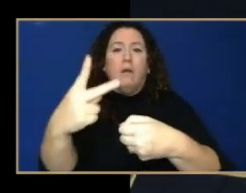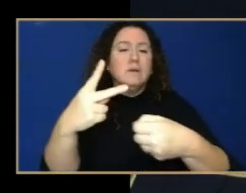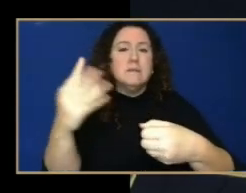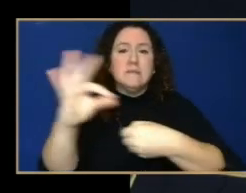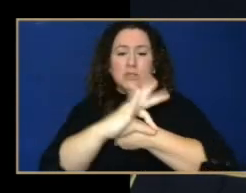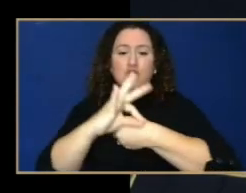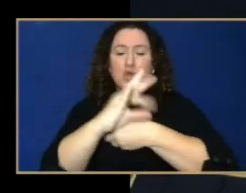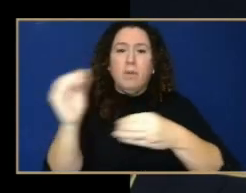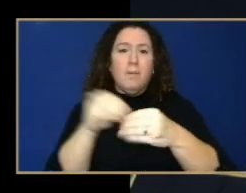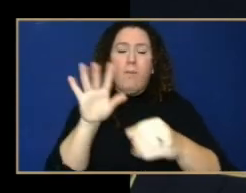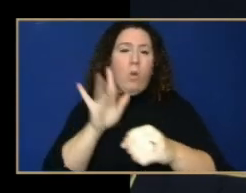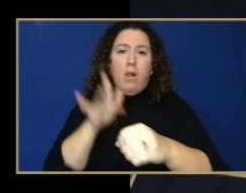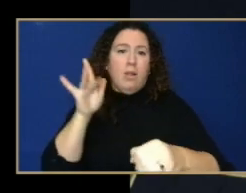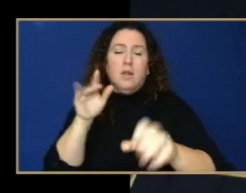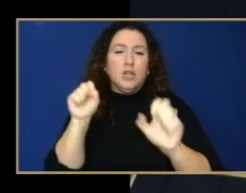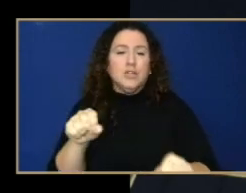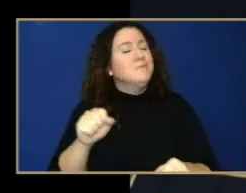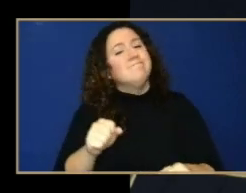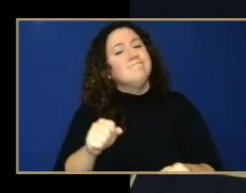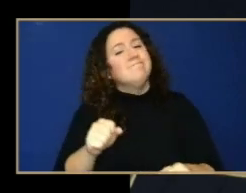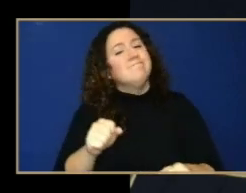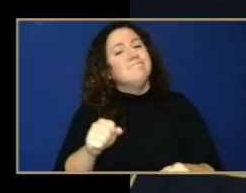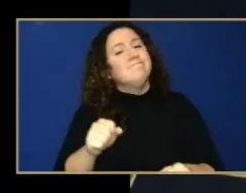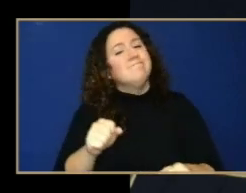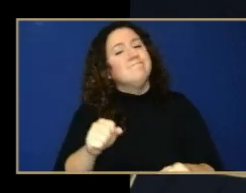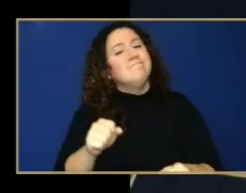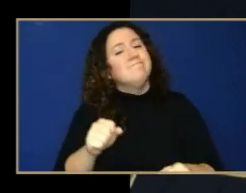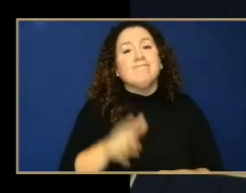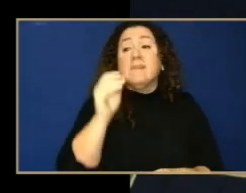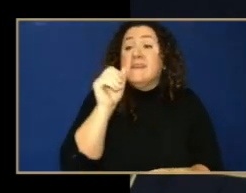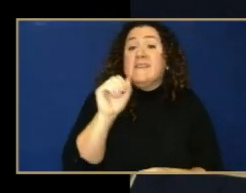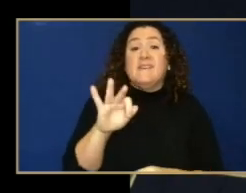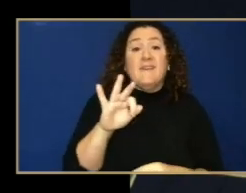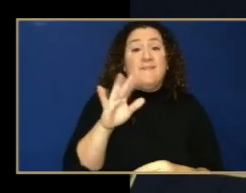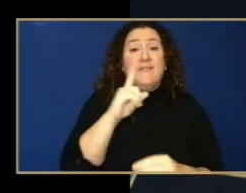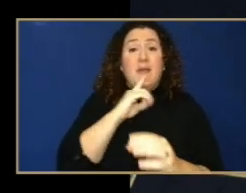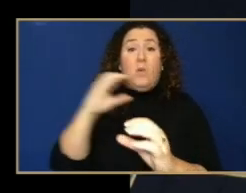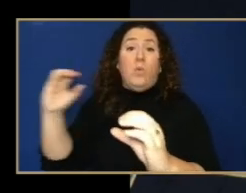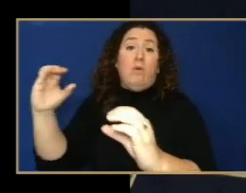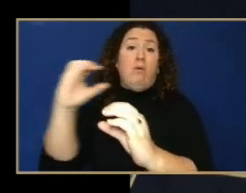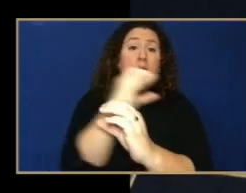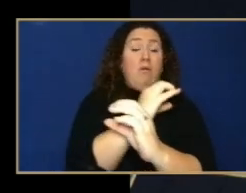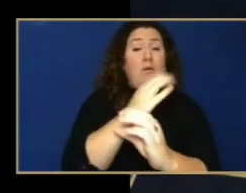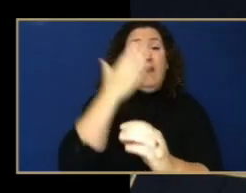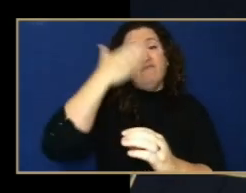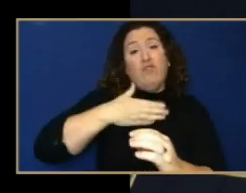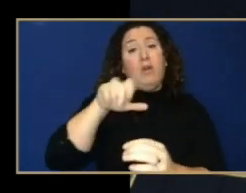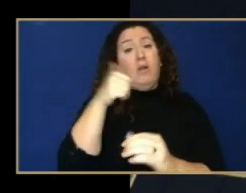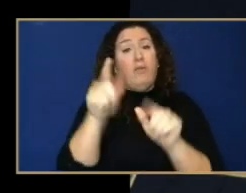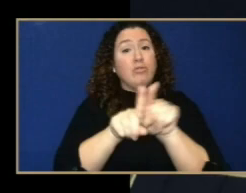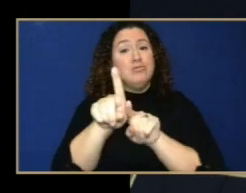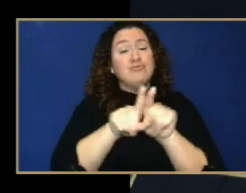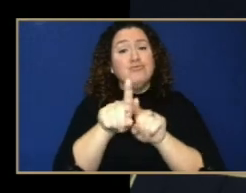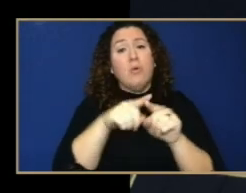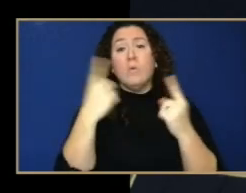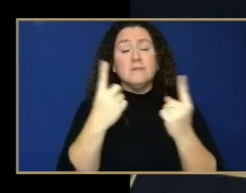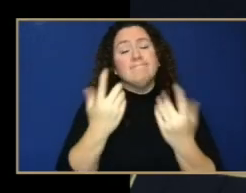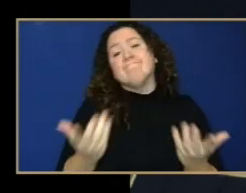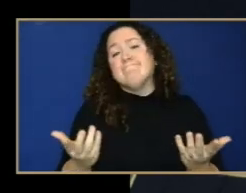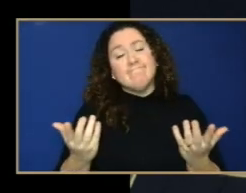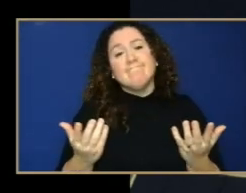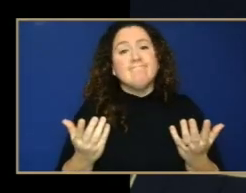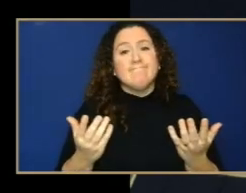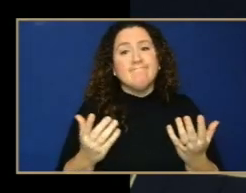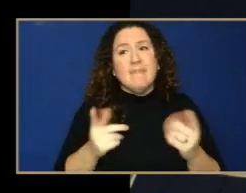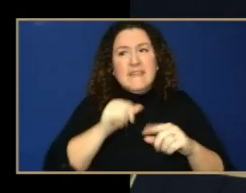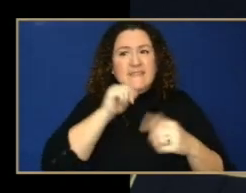were passing in front of another star, that would be something we would study. In this case, they're not passing in front of other light sources, and they're not passing actually near each other